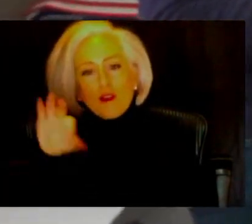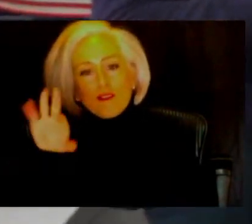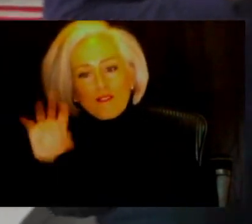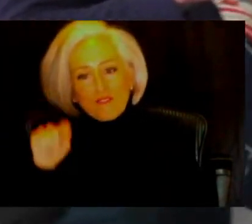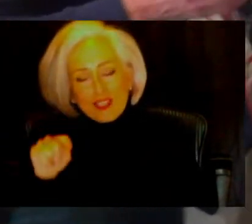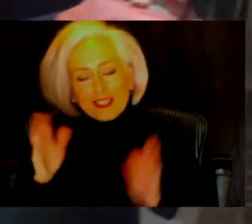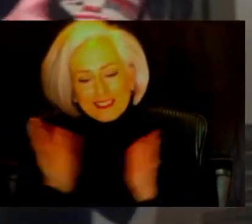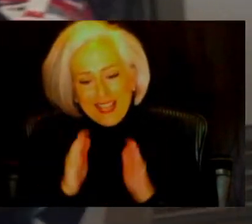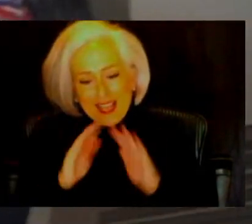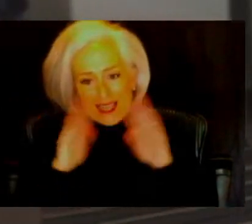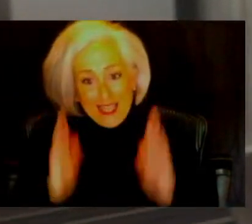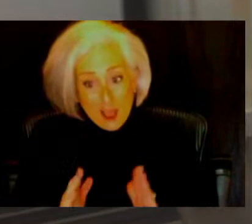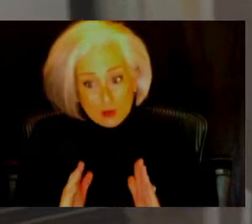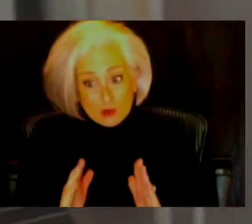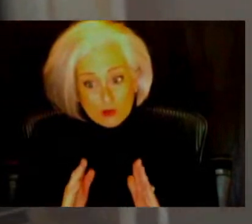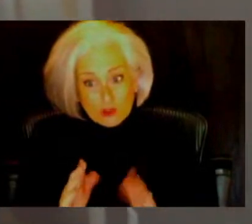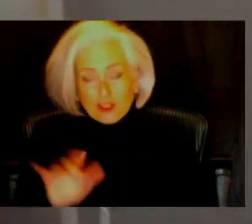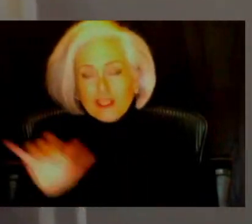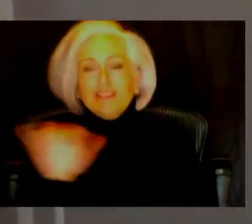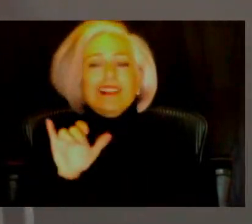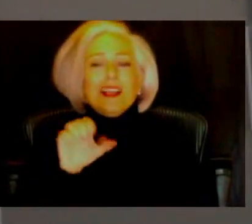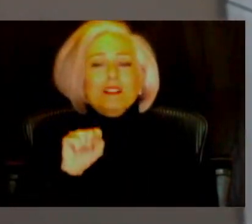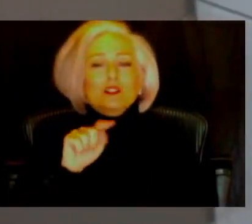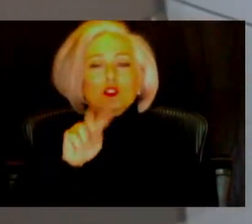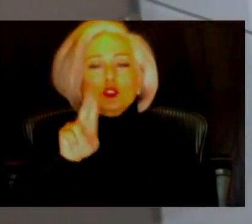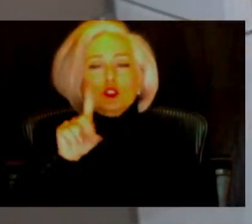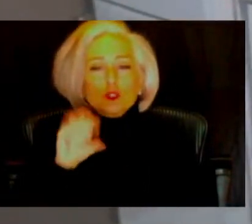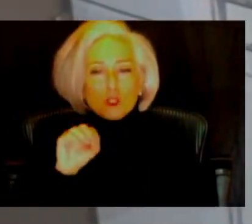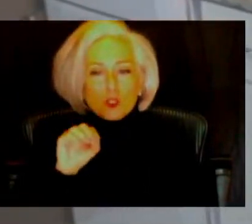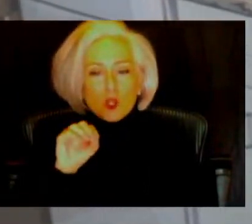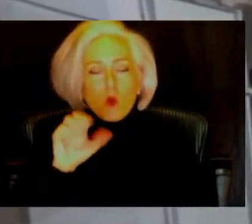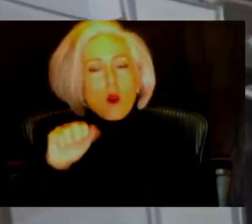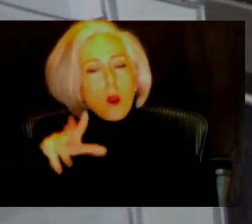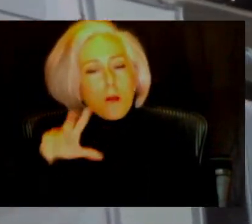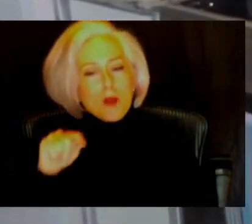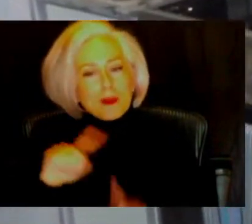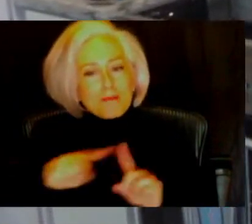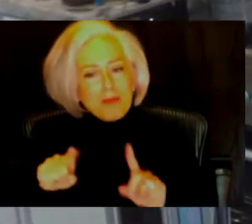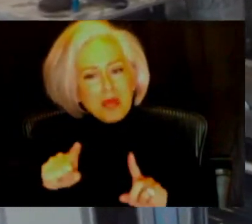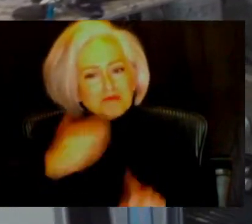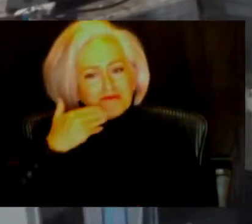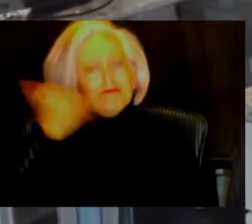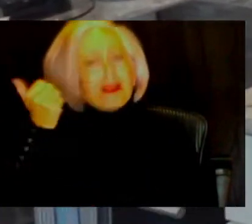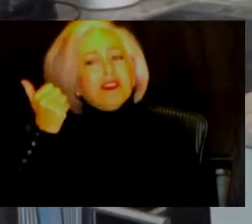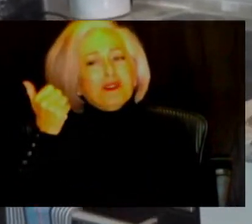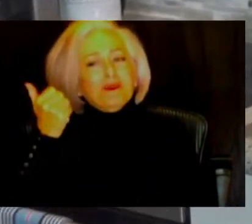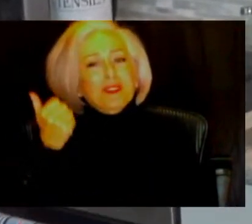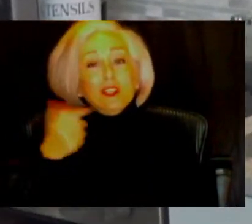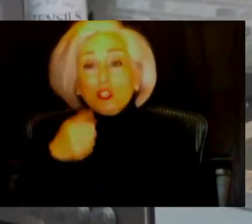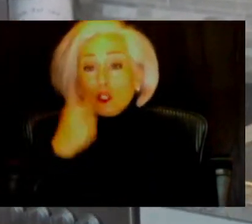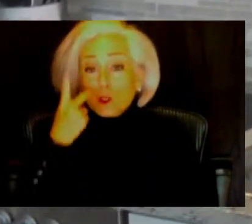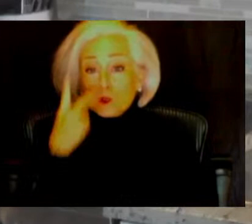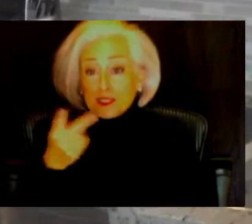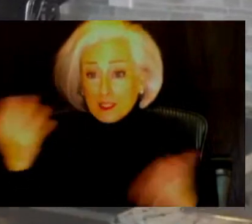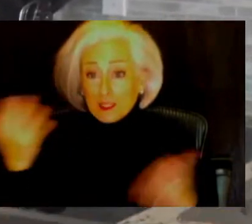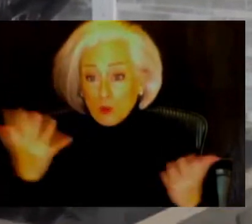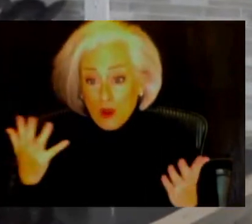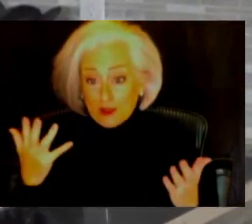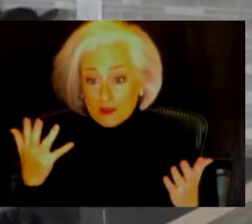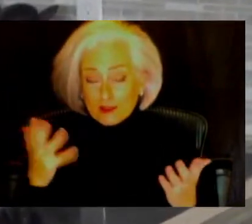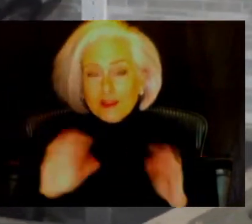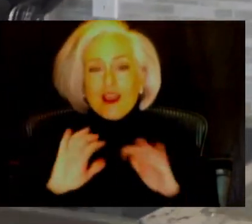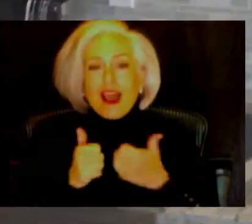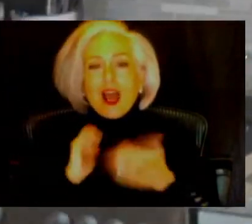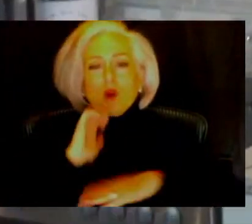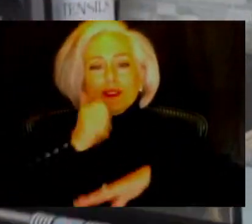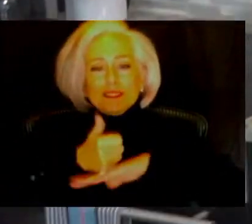It's essentially like a studio apartment, but better. And what you see here is the way a tiny house is laid out when we